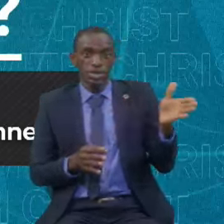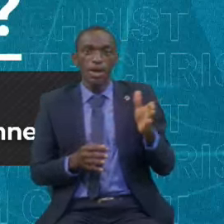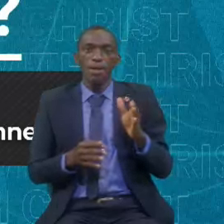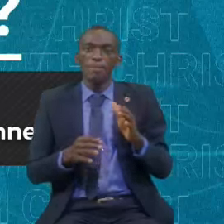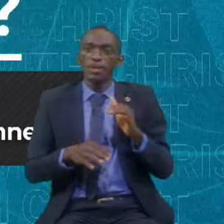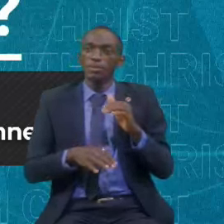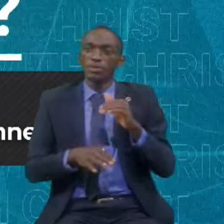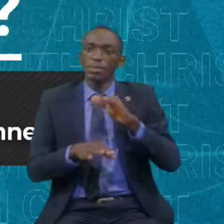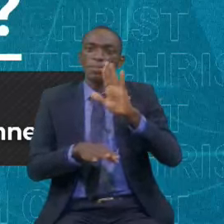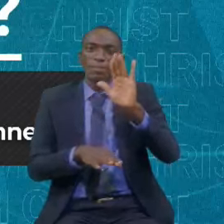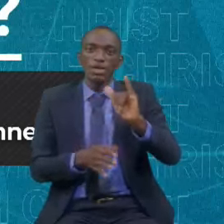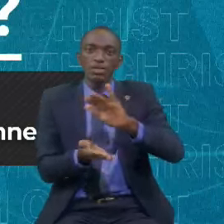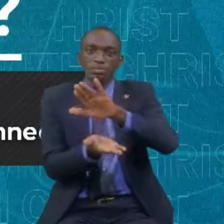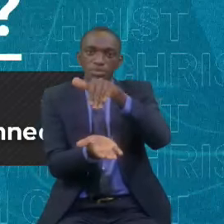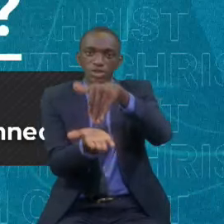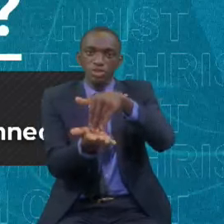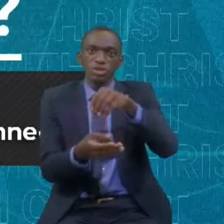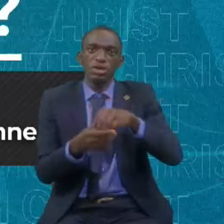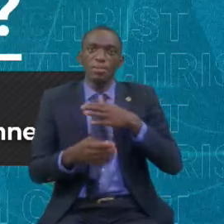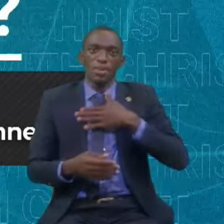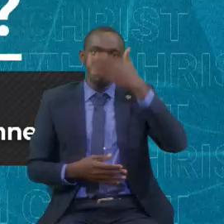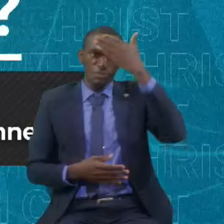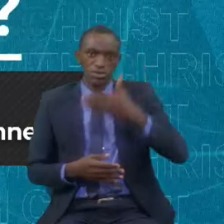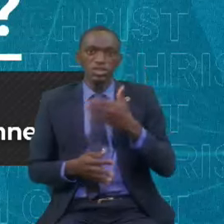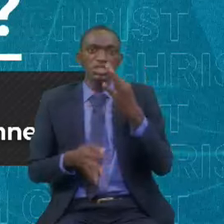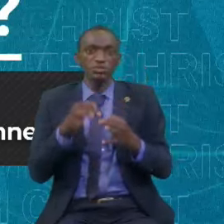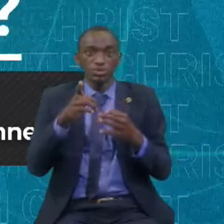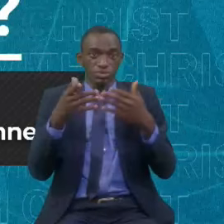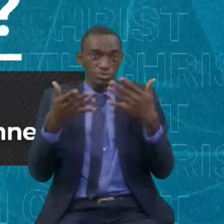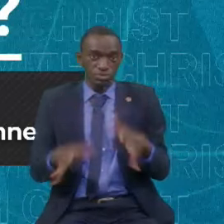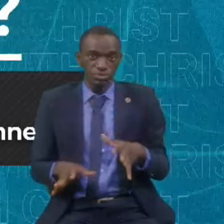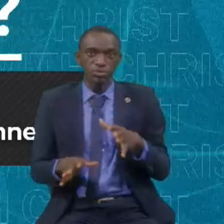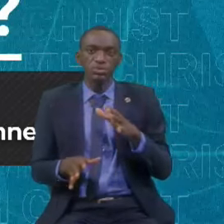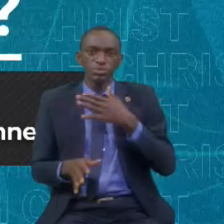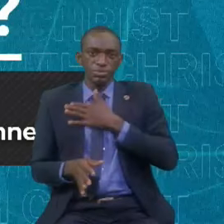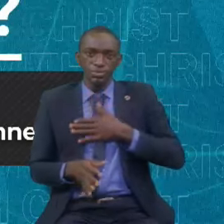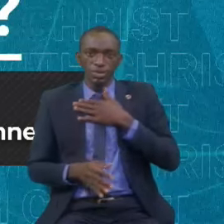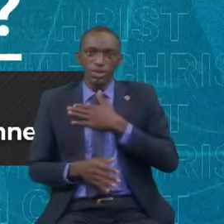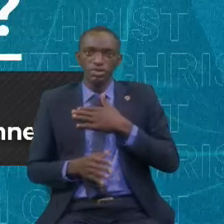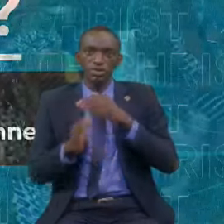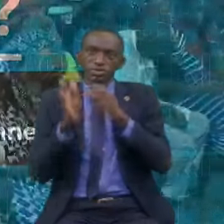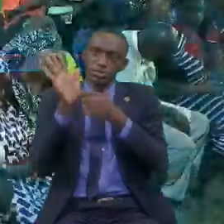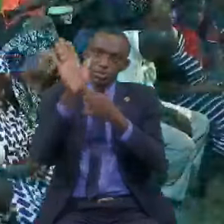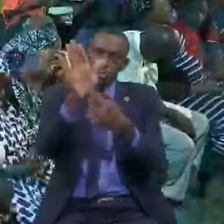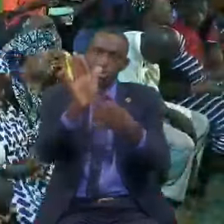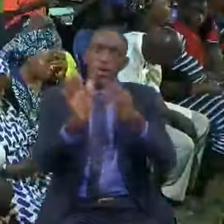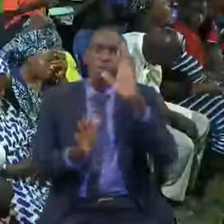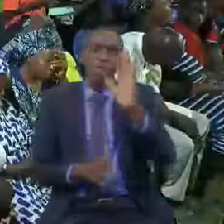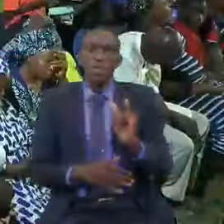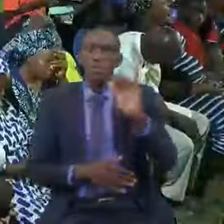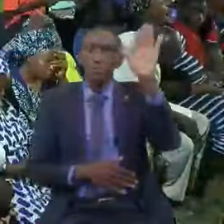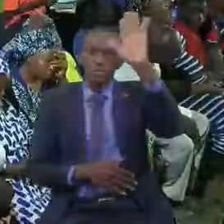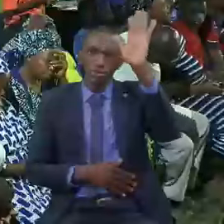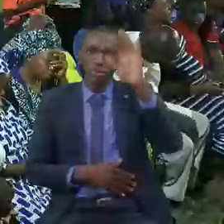my front, if you are true, please, can you indicate by raising, okay, I can see your flag, but let's